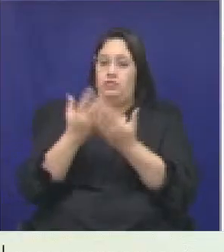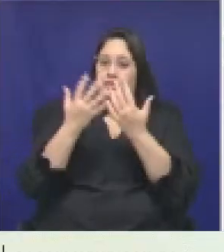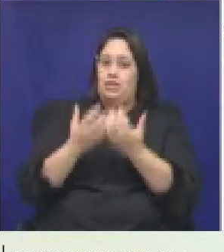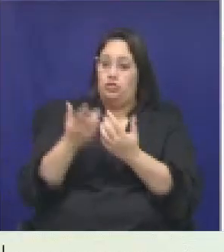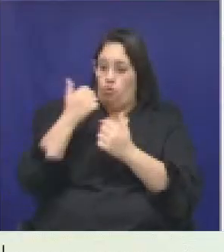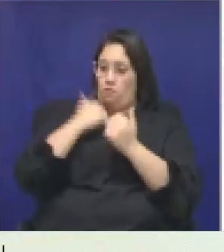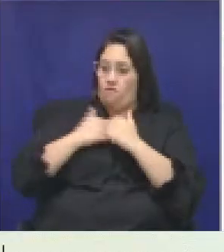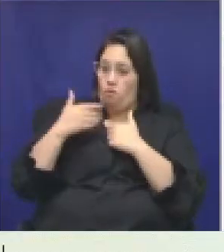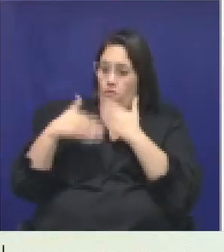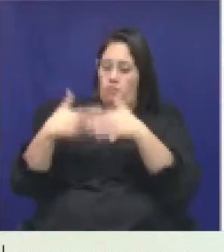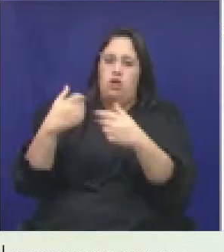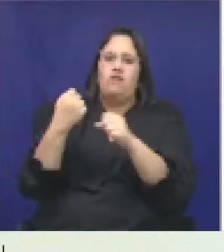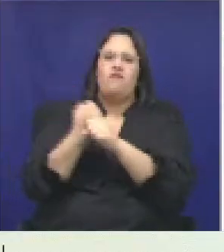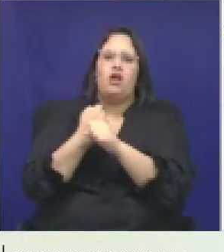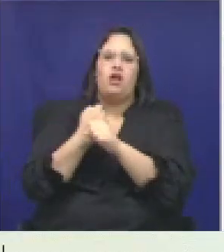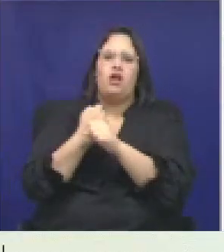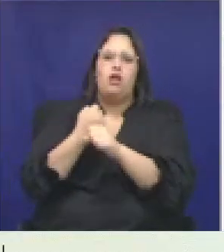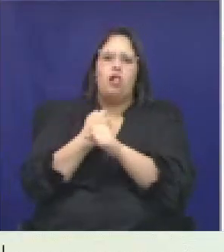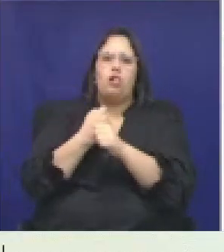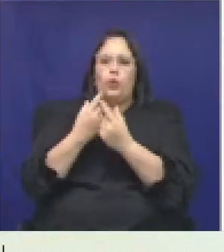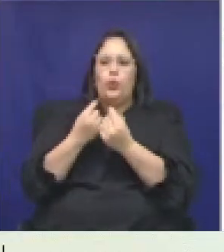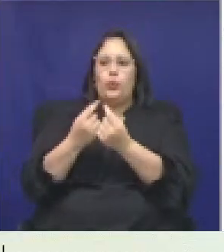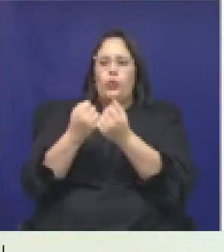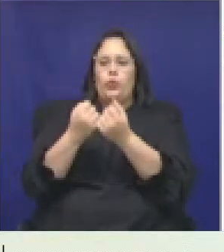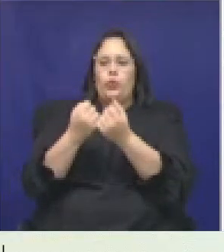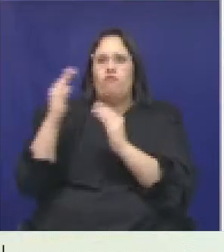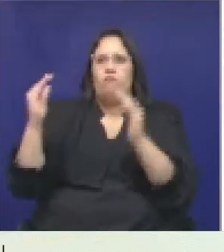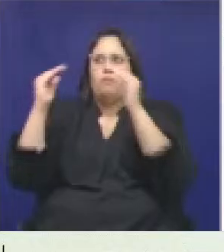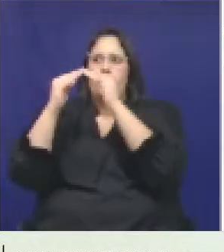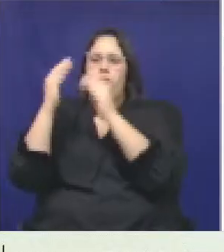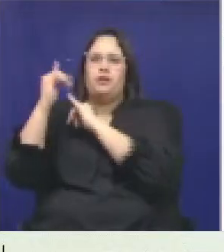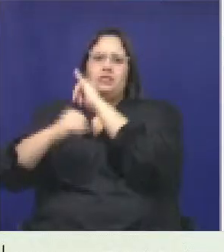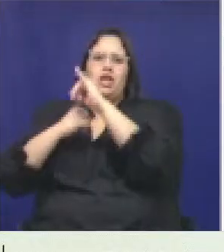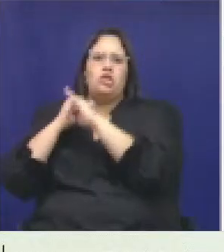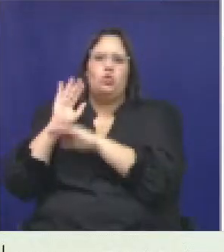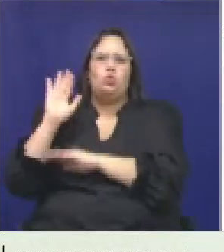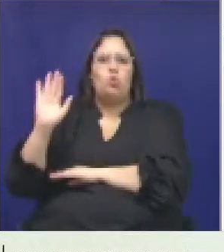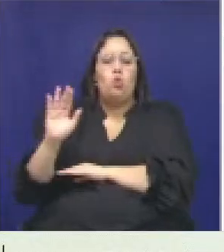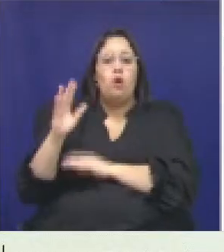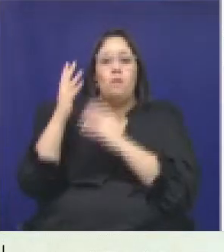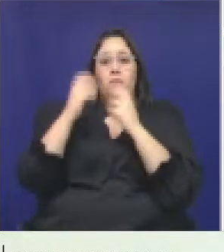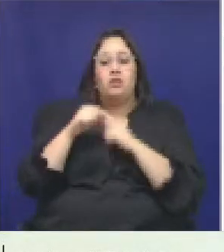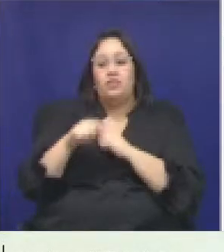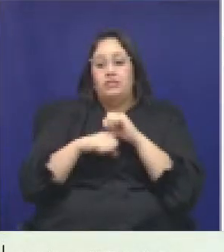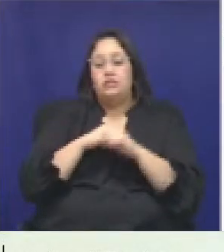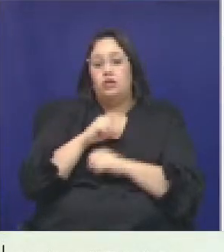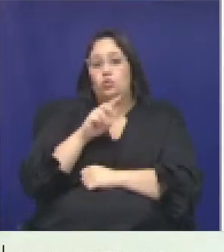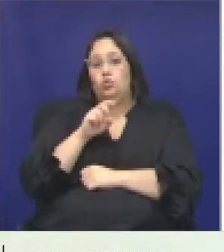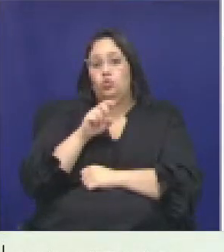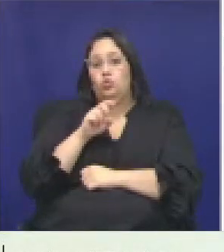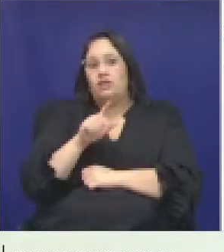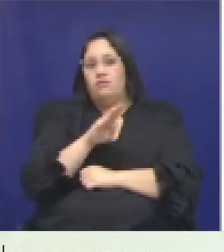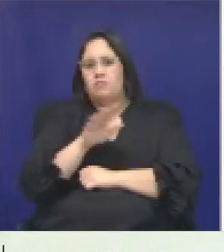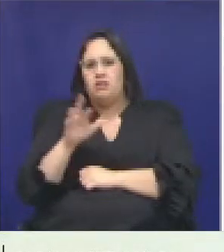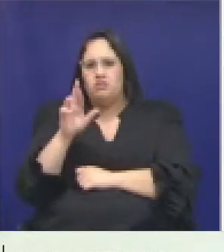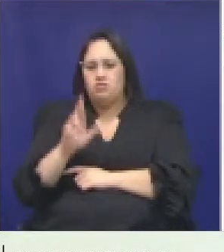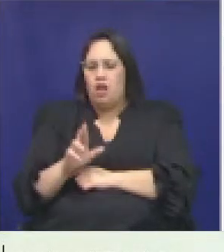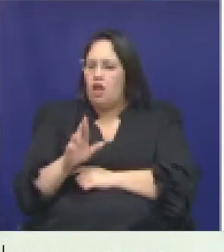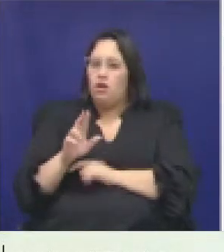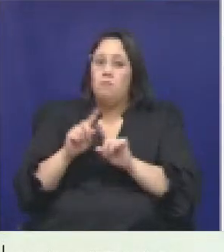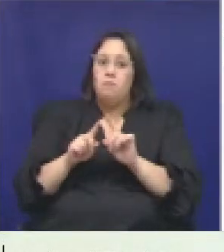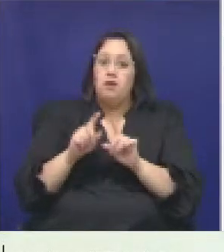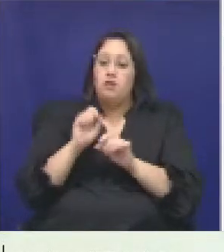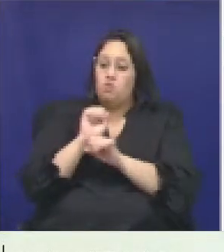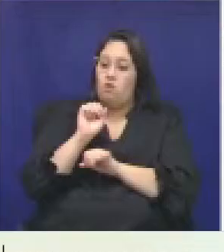perform as a functional outfit according to international standards. The budget this year is 2.7 billion rand, but for